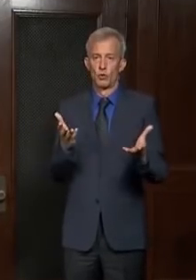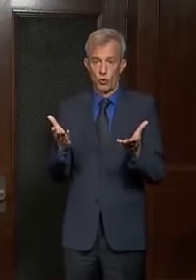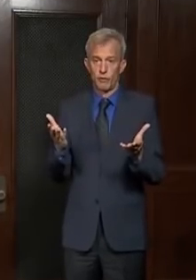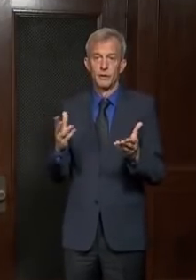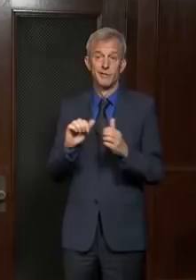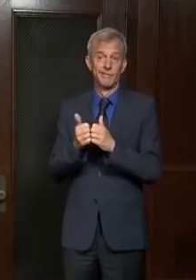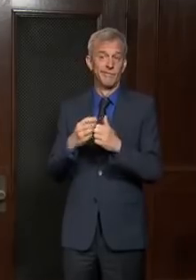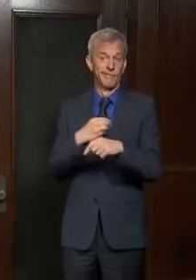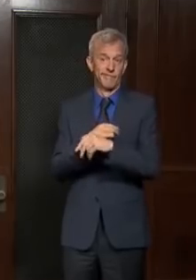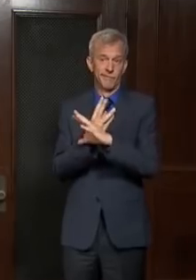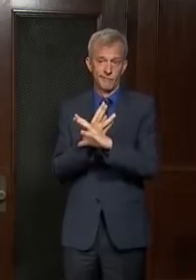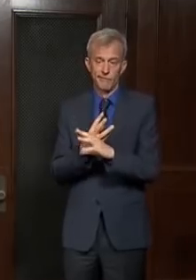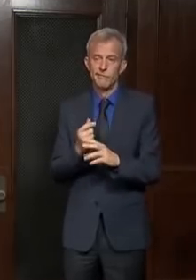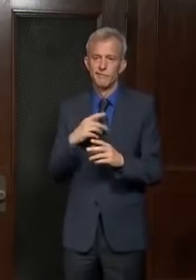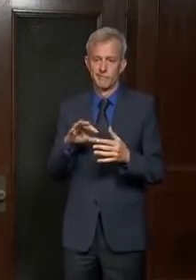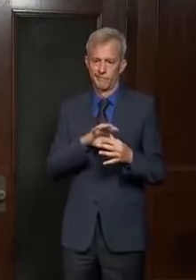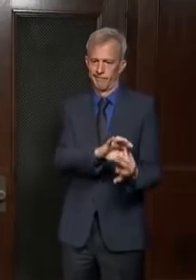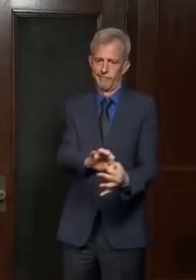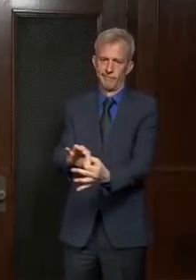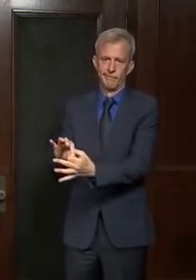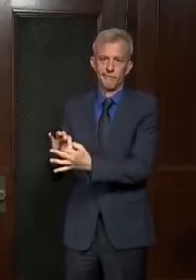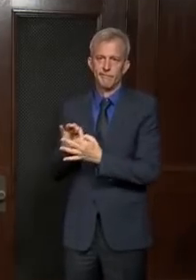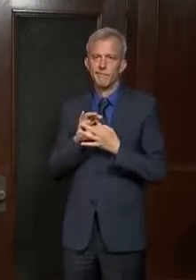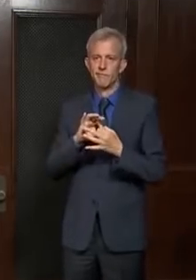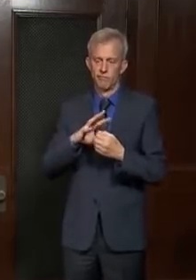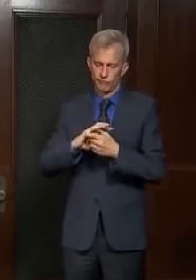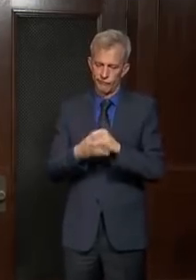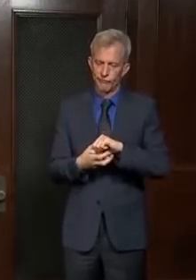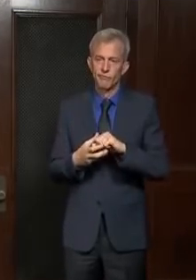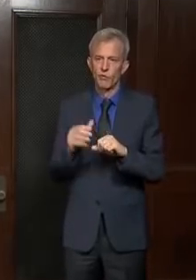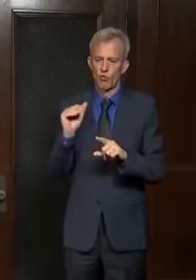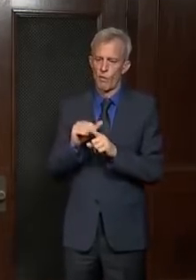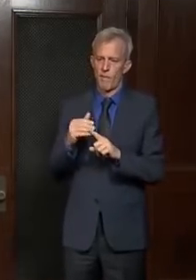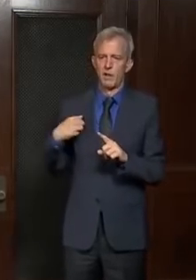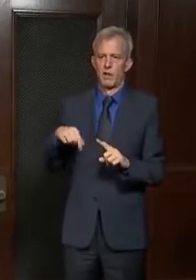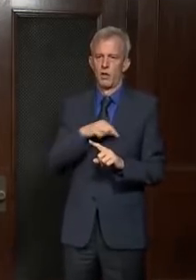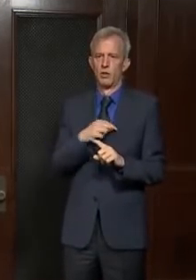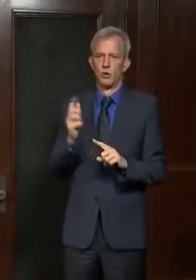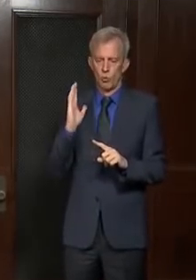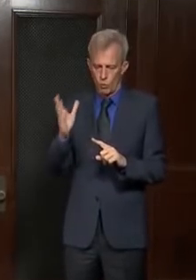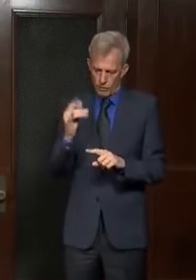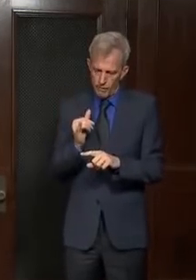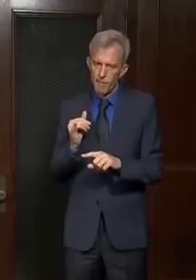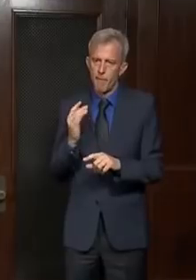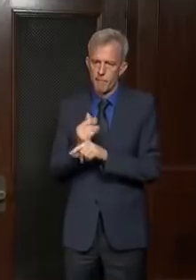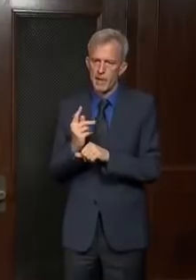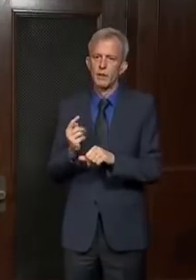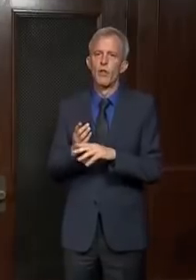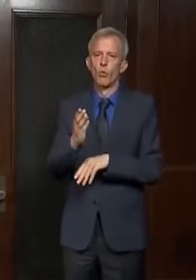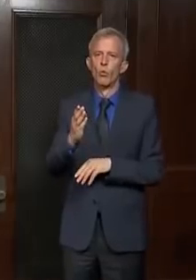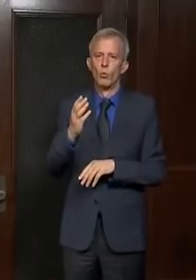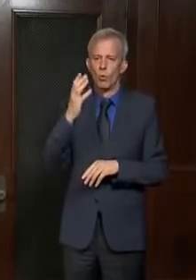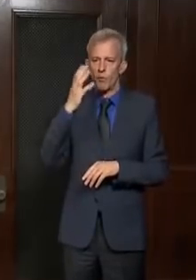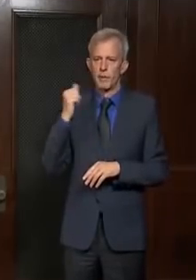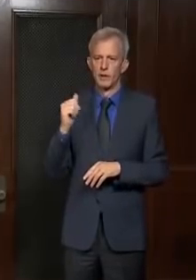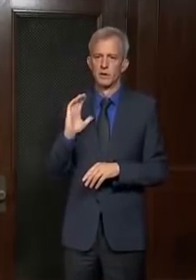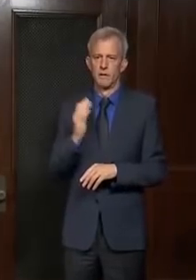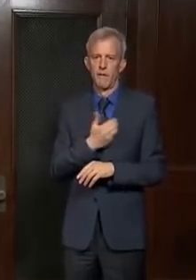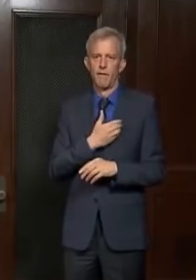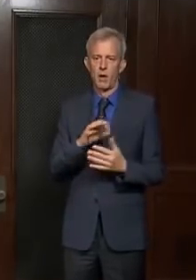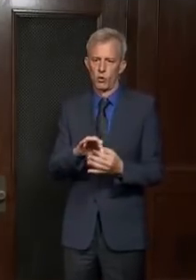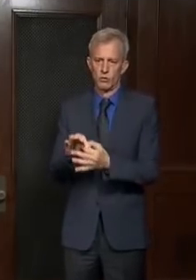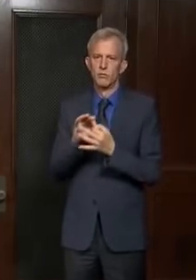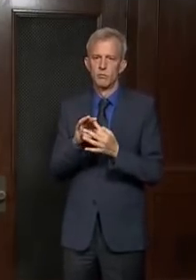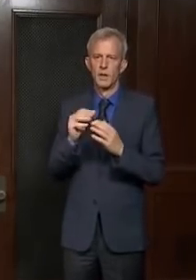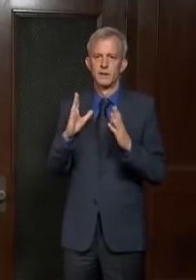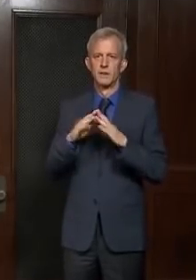bigger than ourselves and reminded us that we will get through this because of the connections that we share as a city family and as human beings